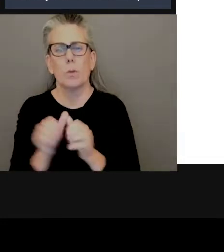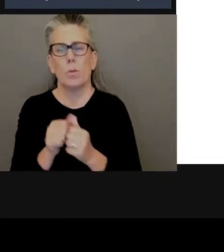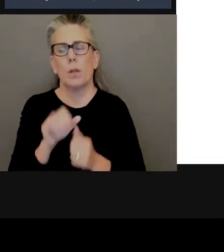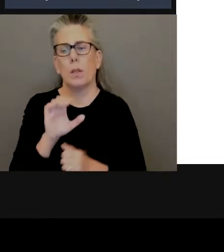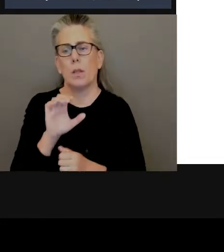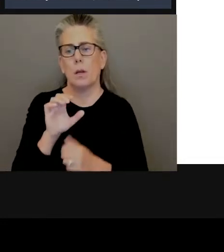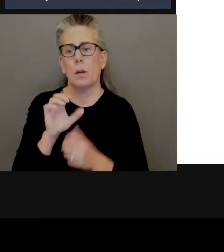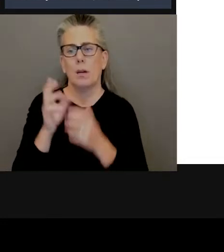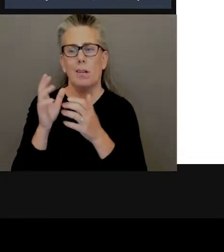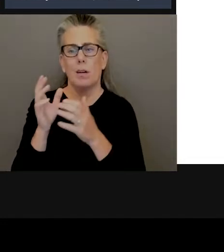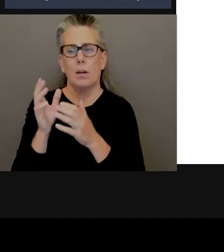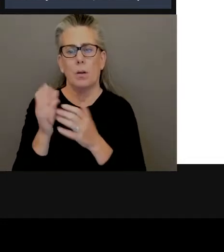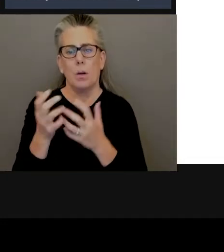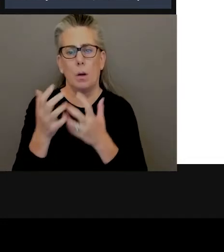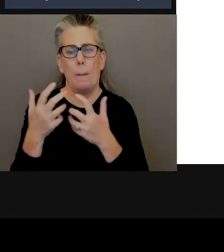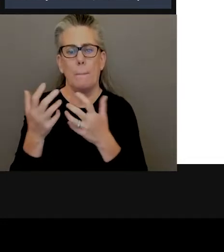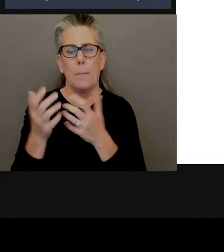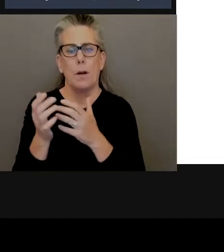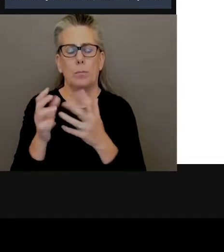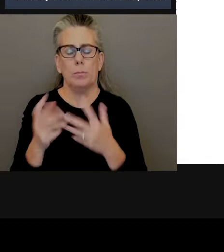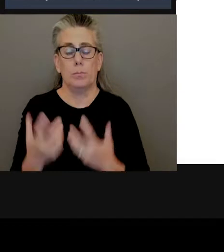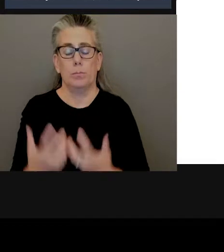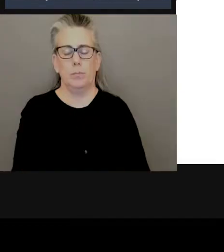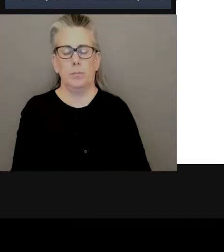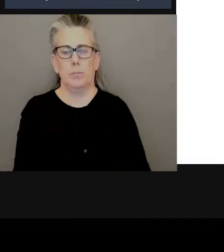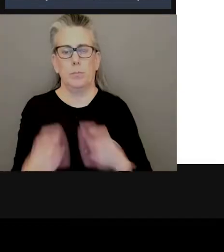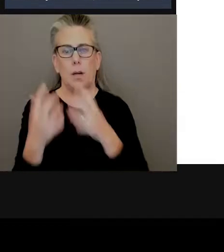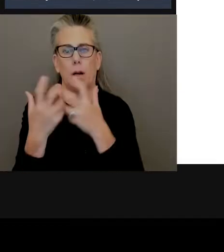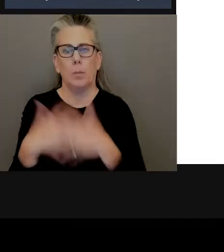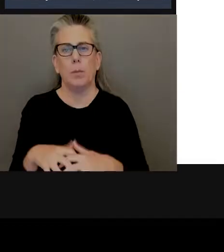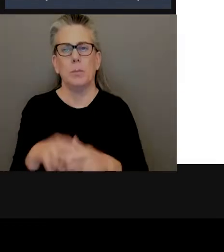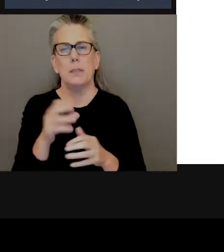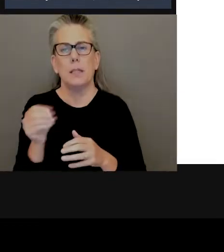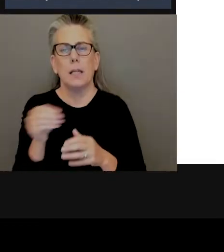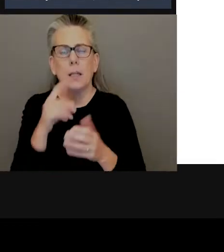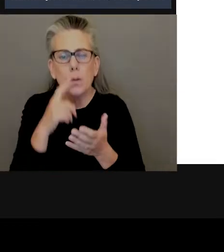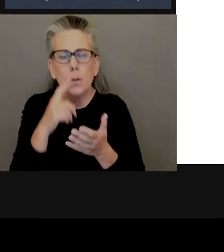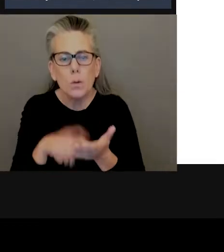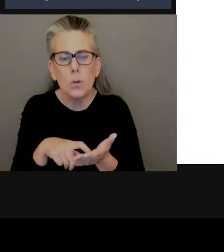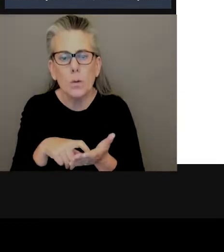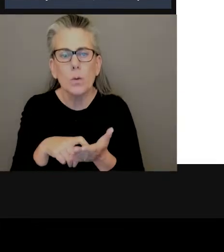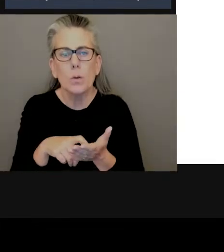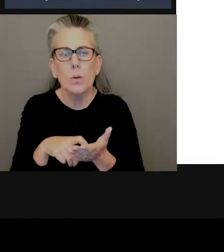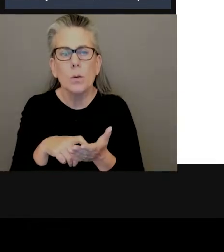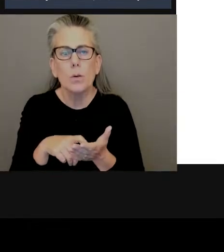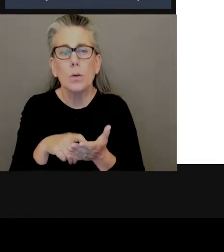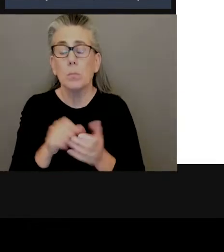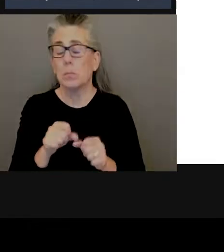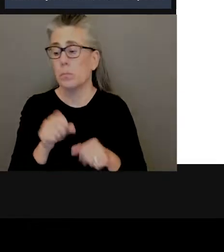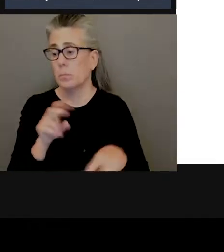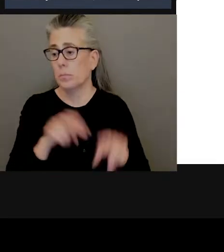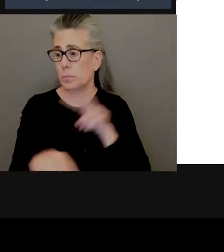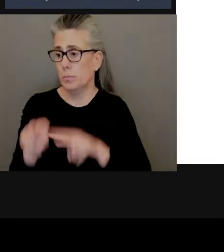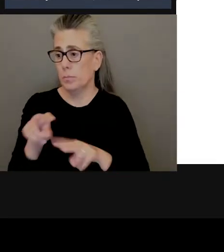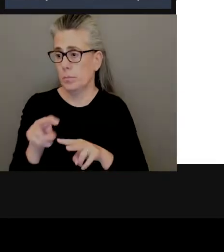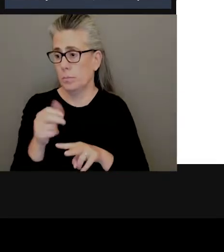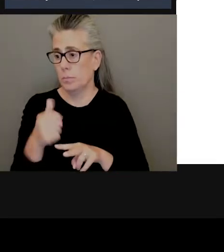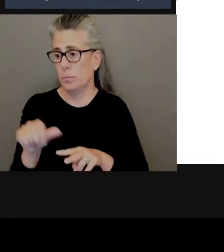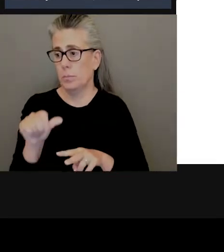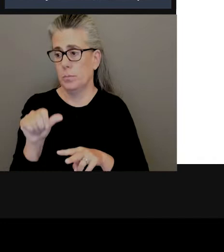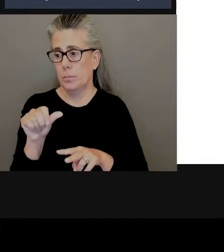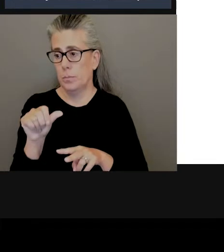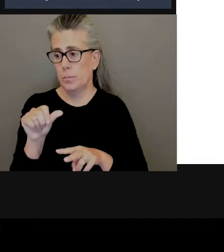services. Now some of the integrations, as you see, are first Amazon CloudWatch, which provides persistent log